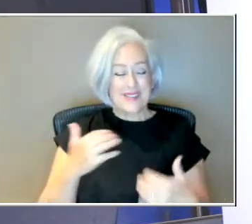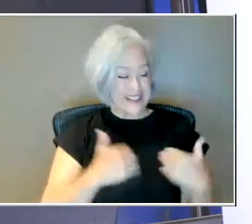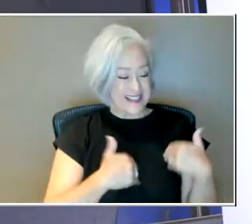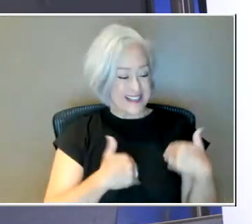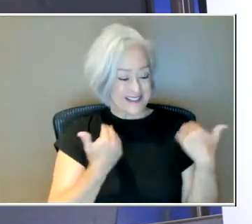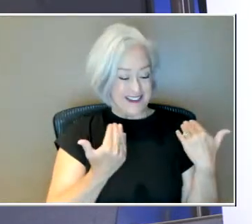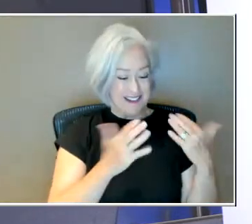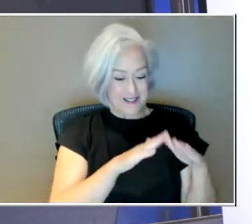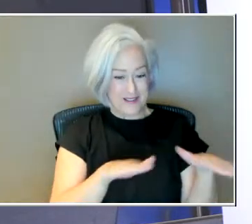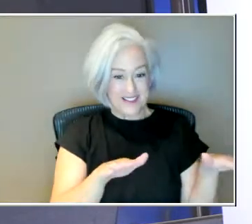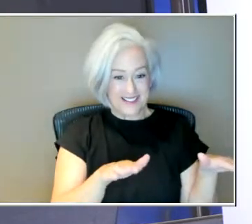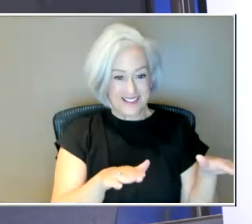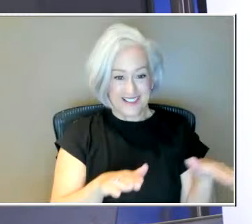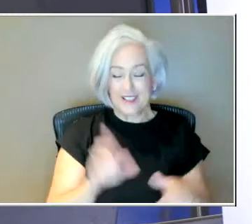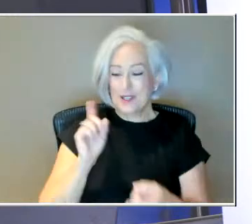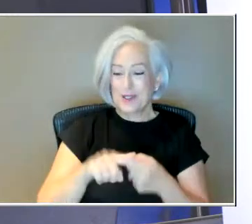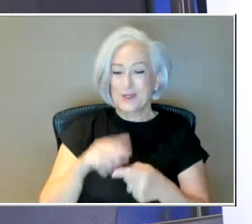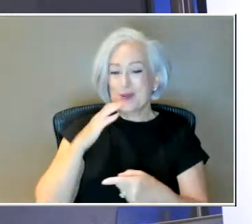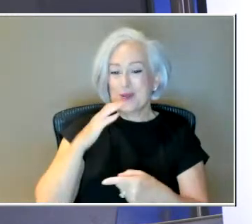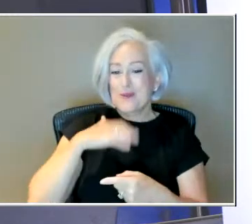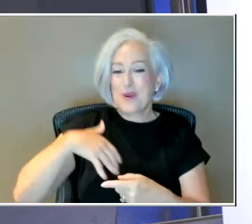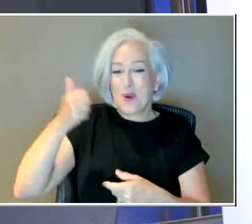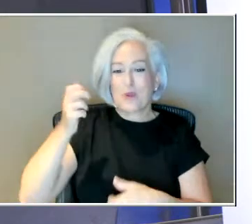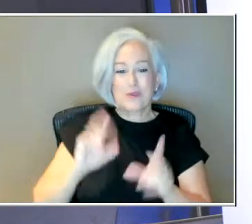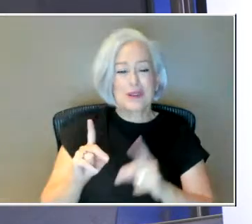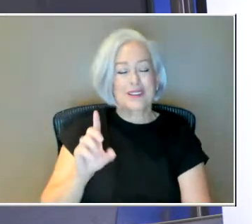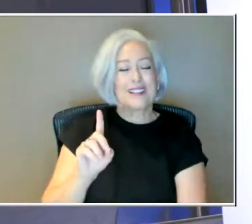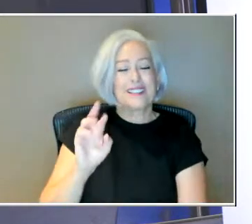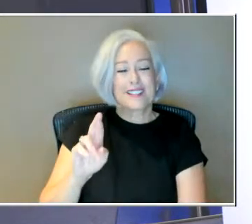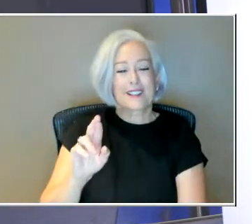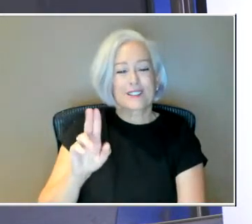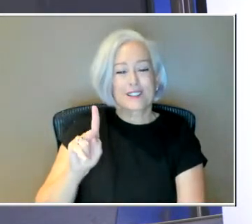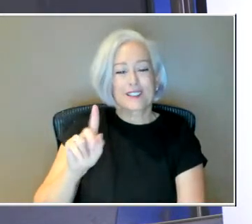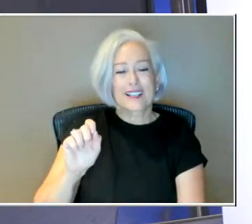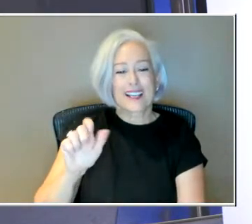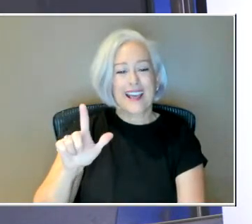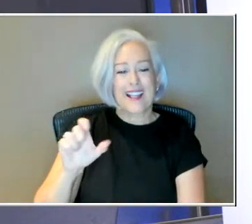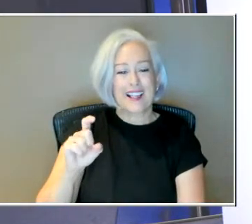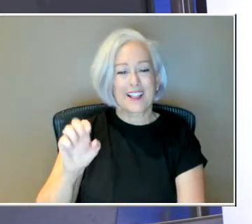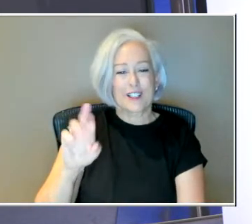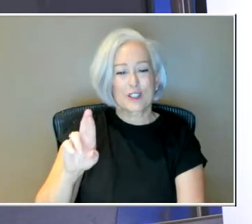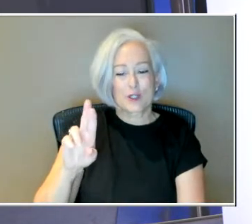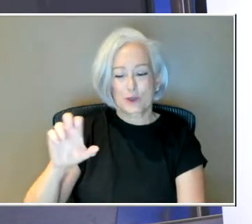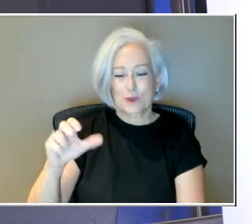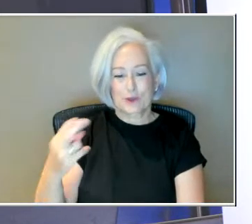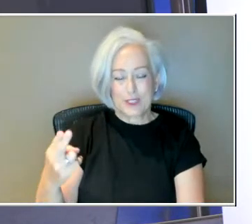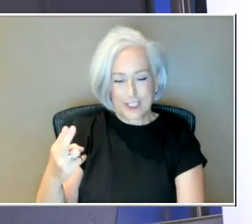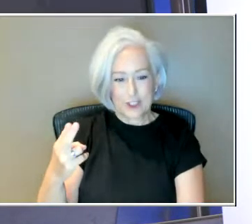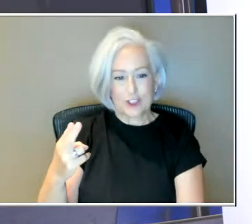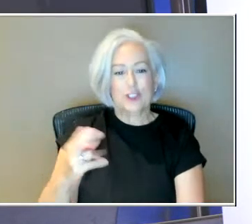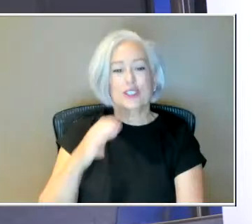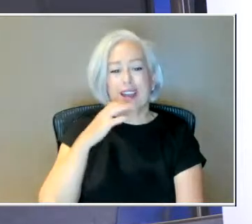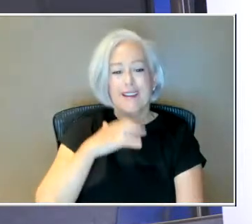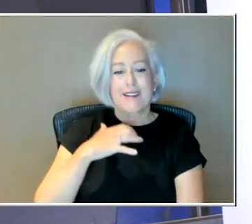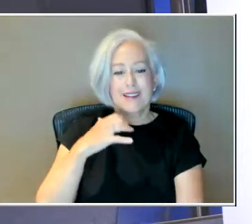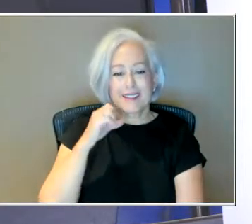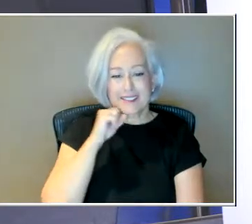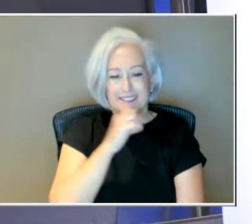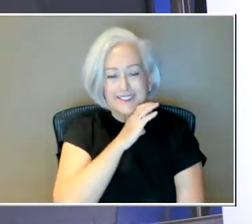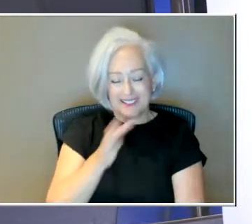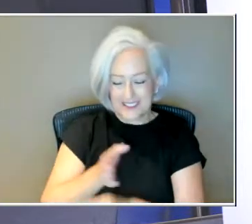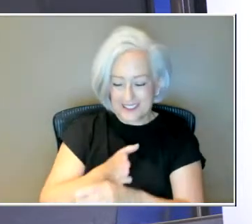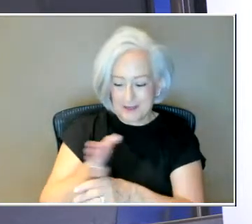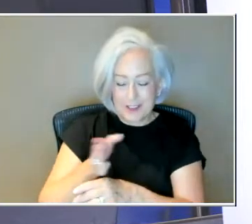Jessica Callender-Rich, a geriatric medicine specialist. How are you? Good, thanks. Good to see you. So what factors make older adults